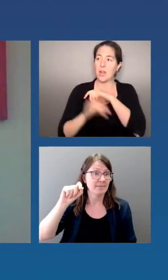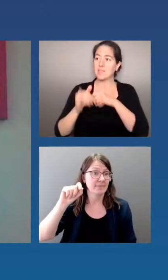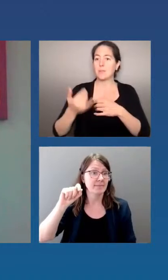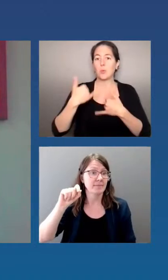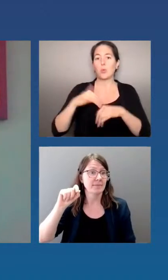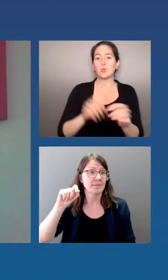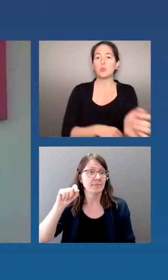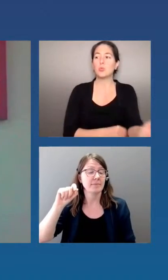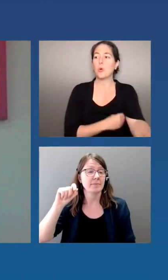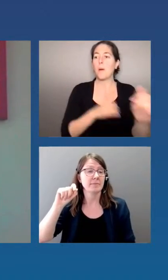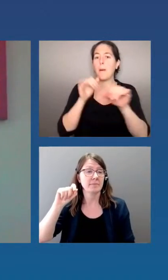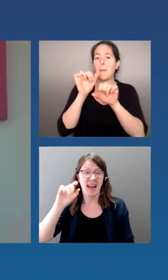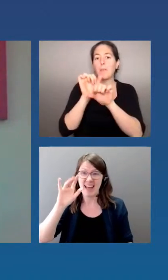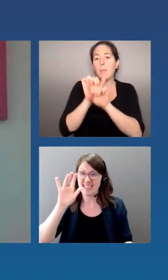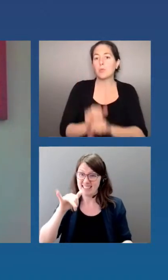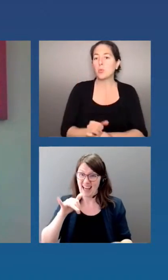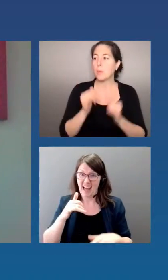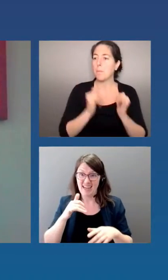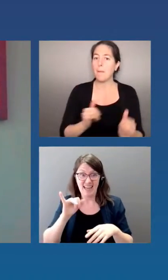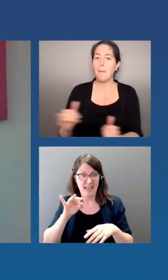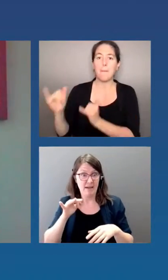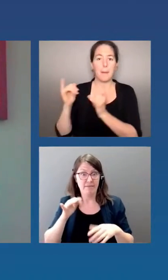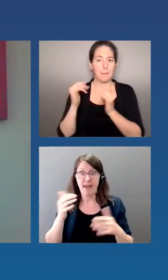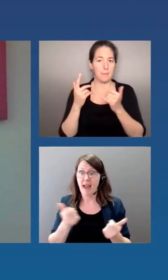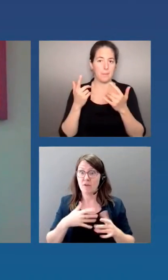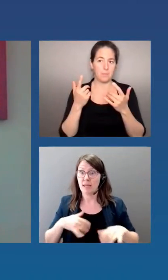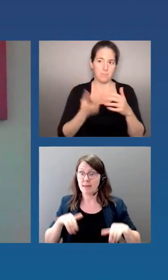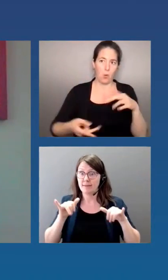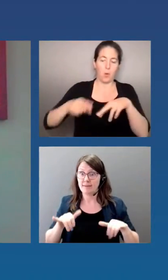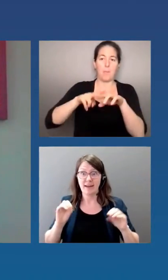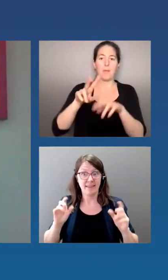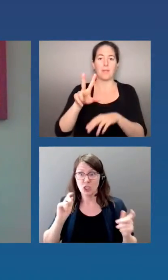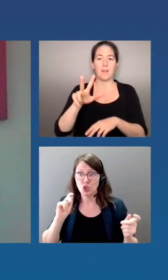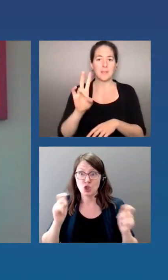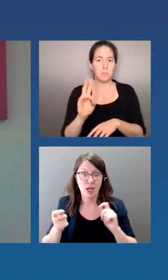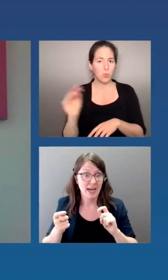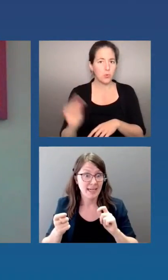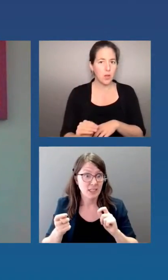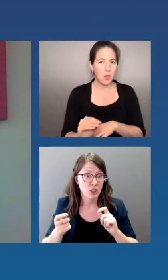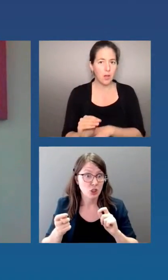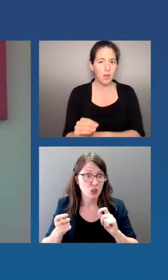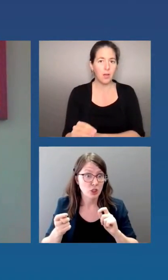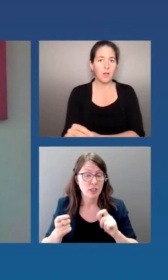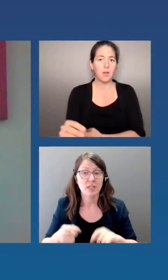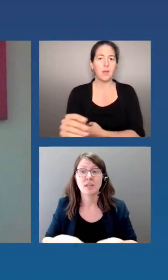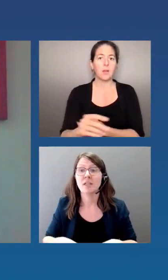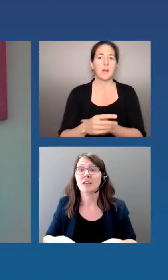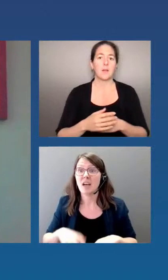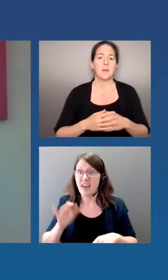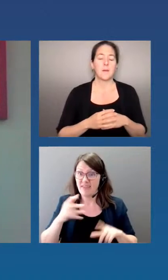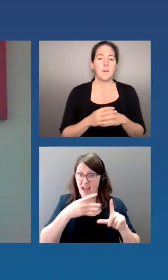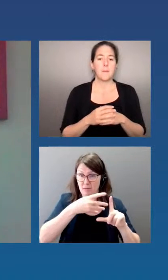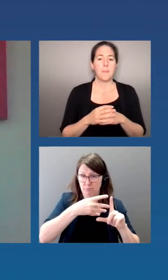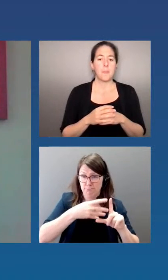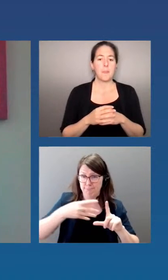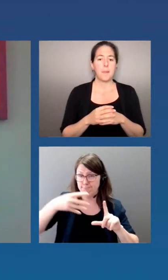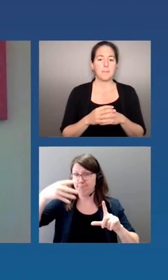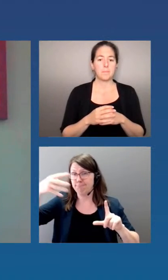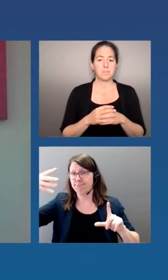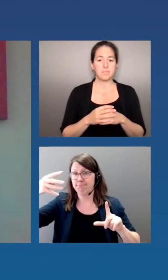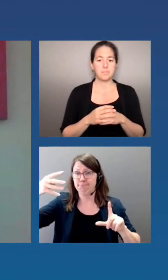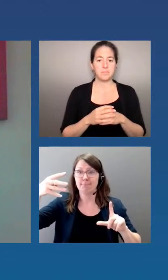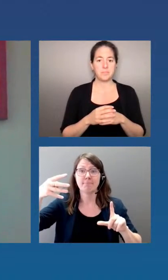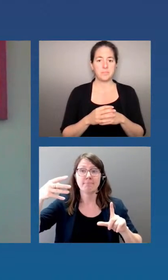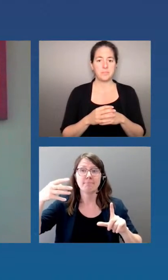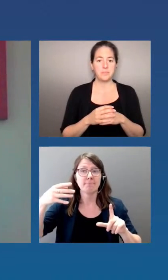how much would you want, if I'm understanding it correctly, how much would you want to see that graph change, seeing as you'd set a